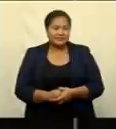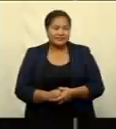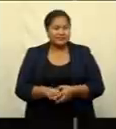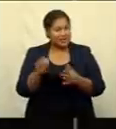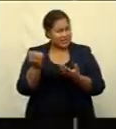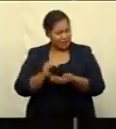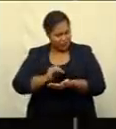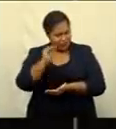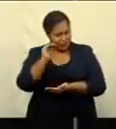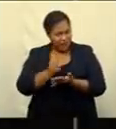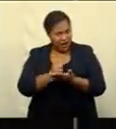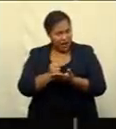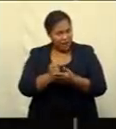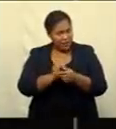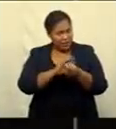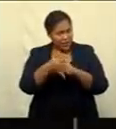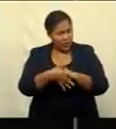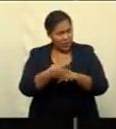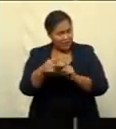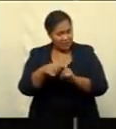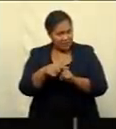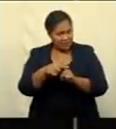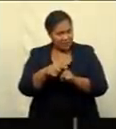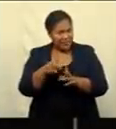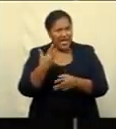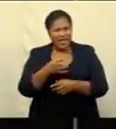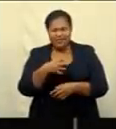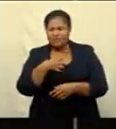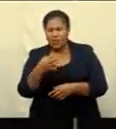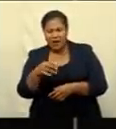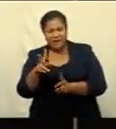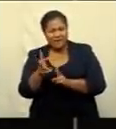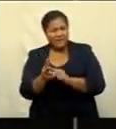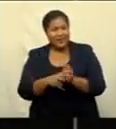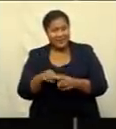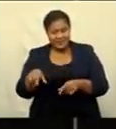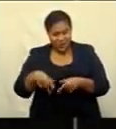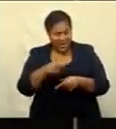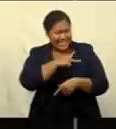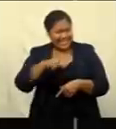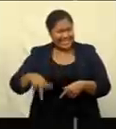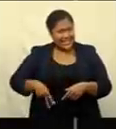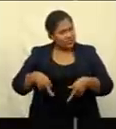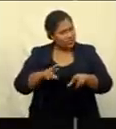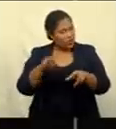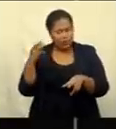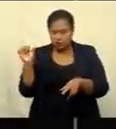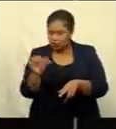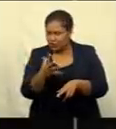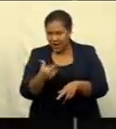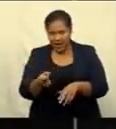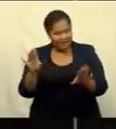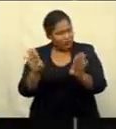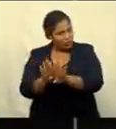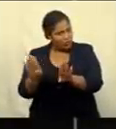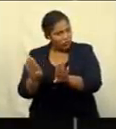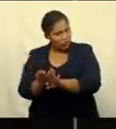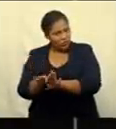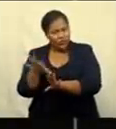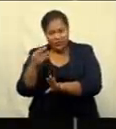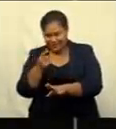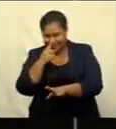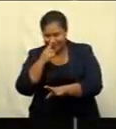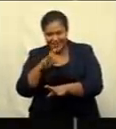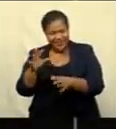number of COVID-19 cases has forced more villages along the King's Road to impose restrictions to keep the infection at bay.